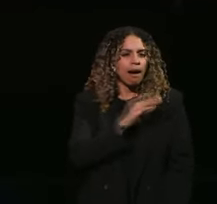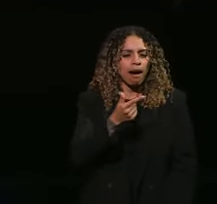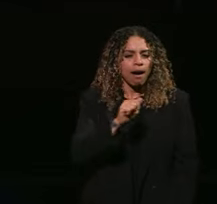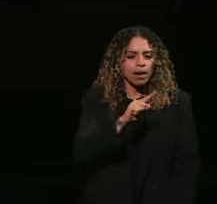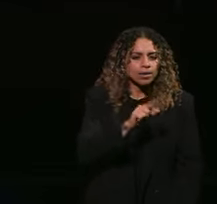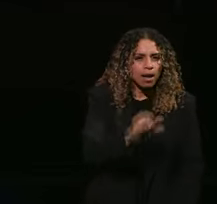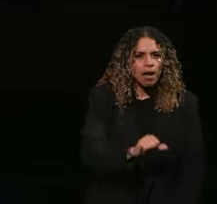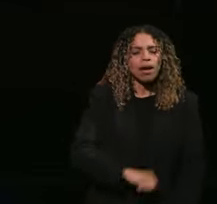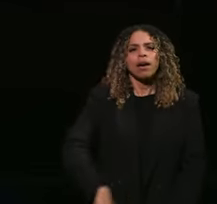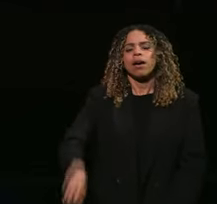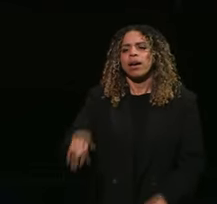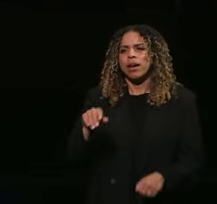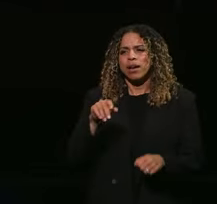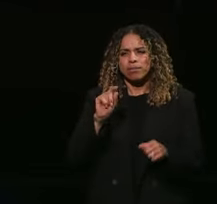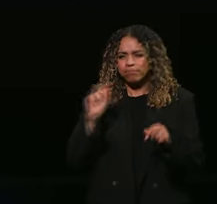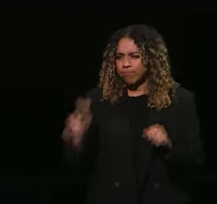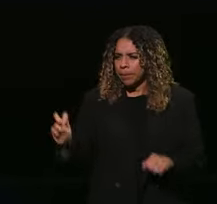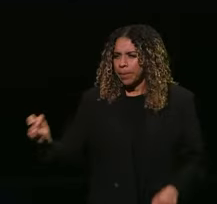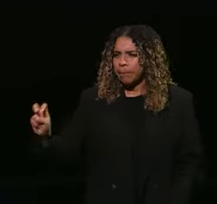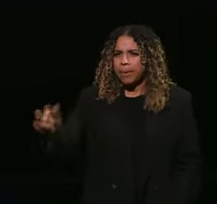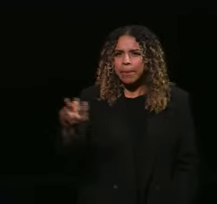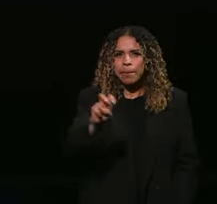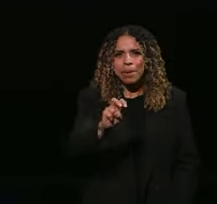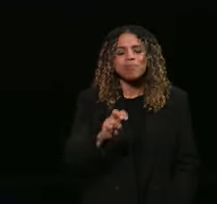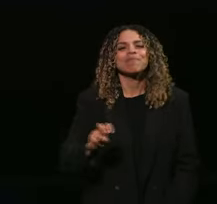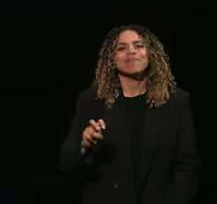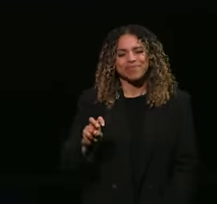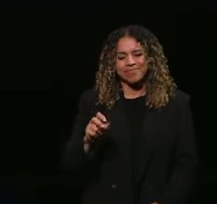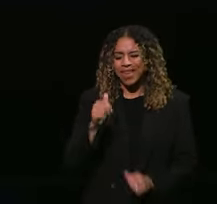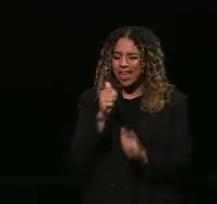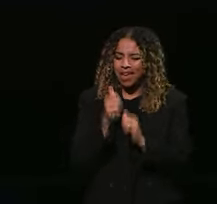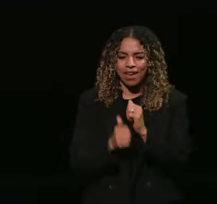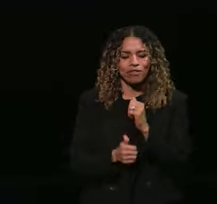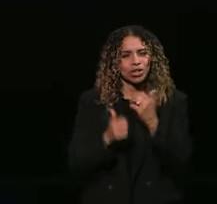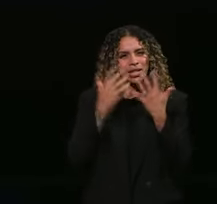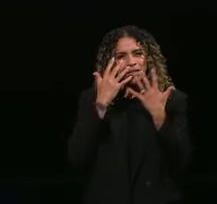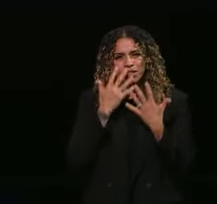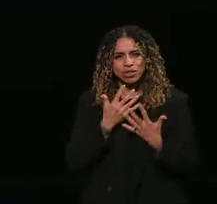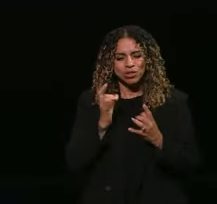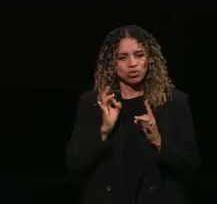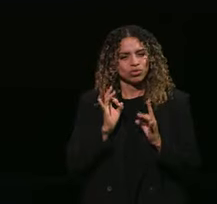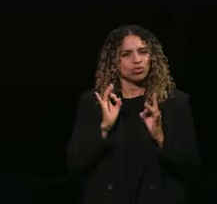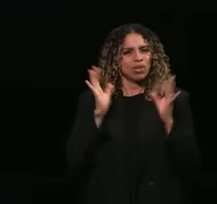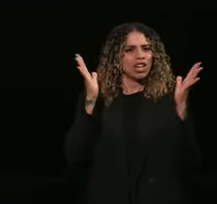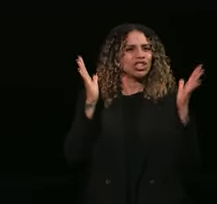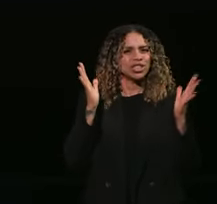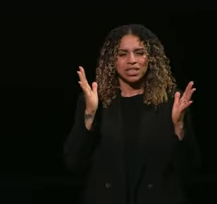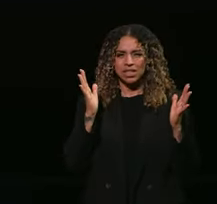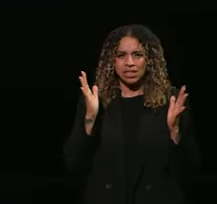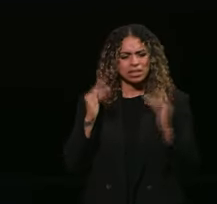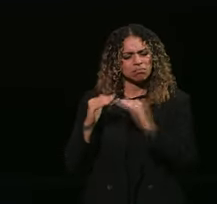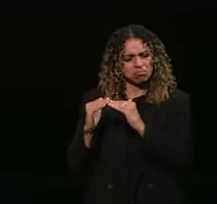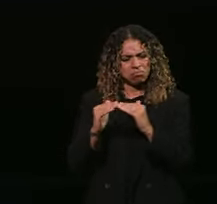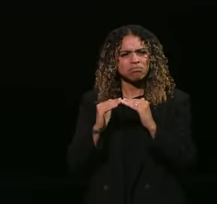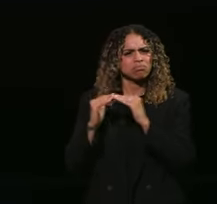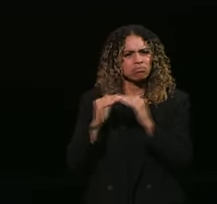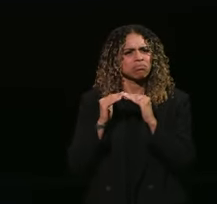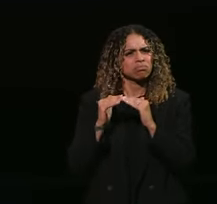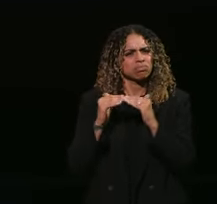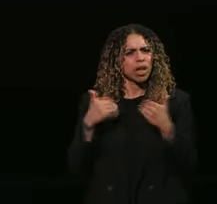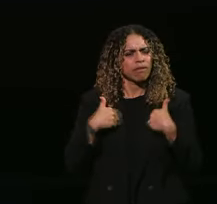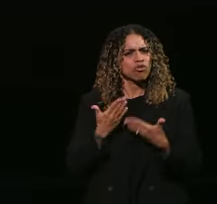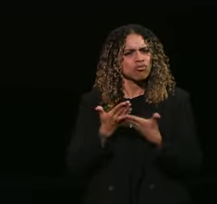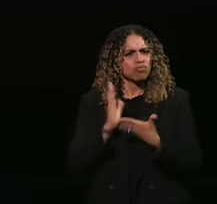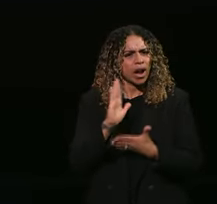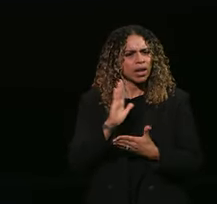that every tragedy is equally deserving the attention, and